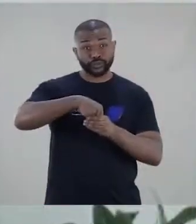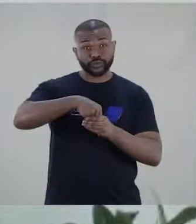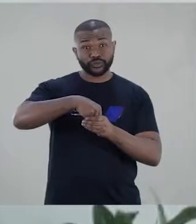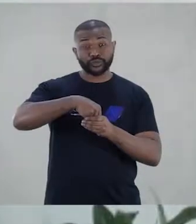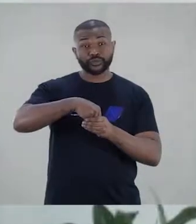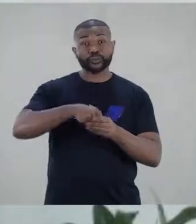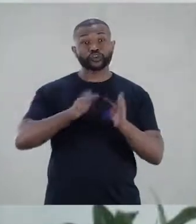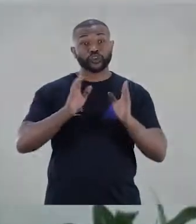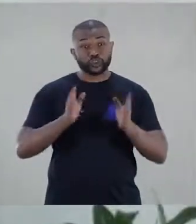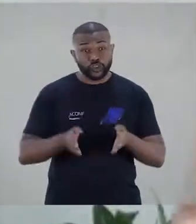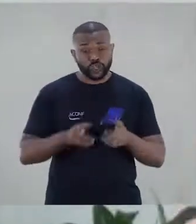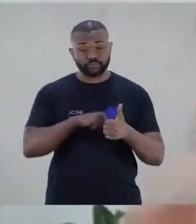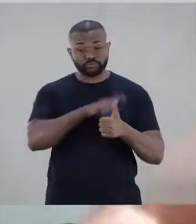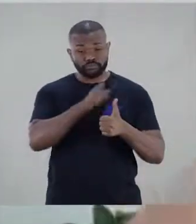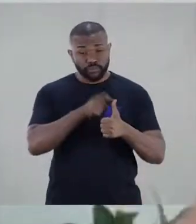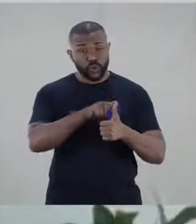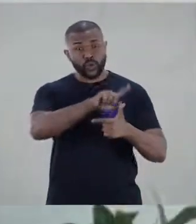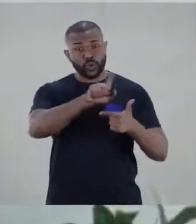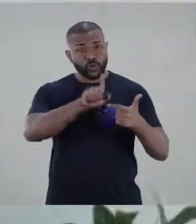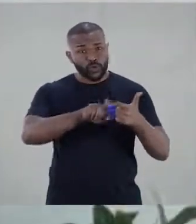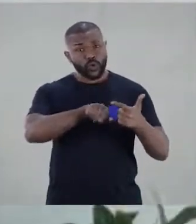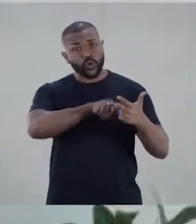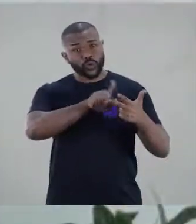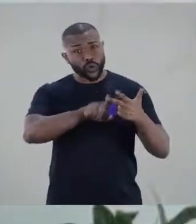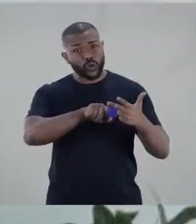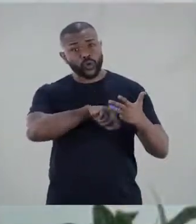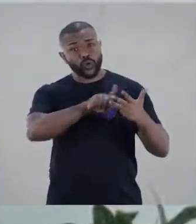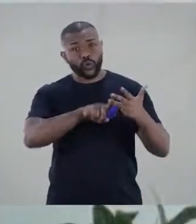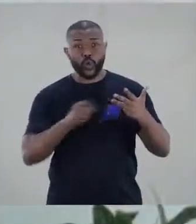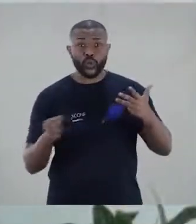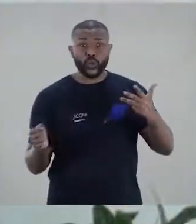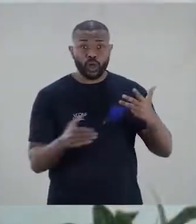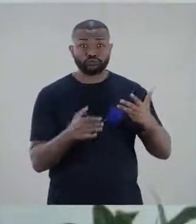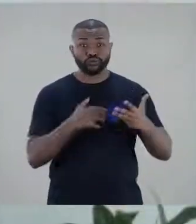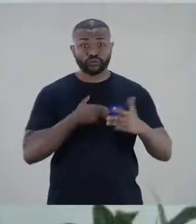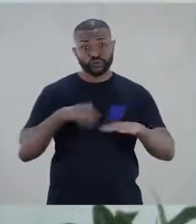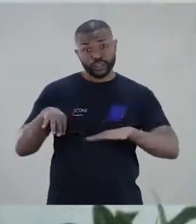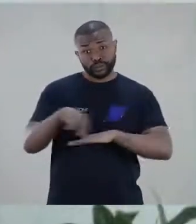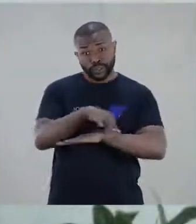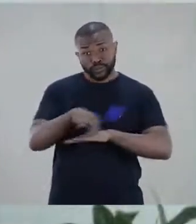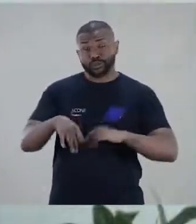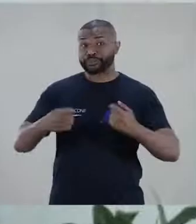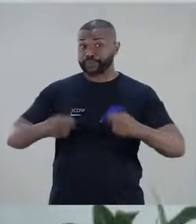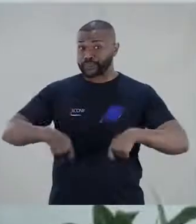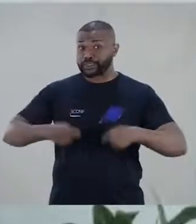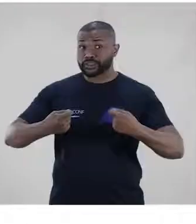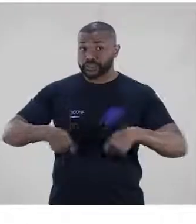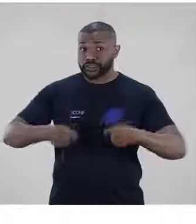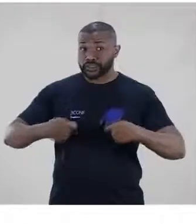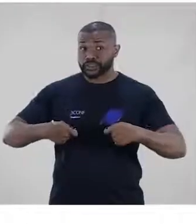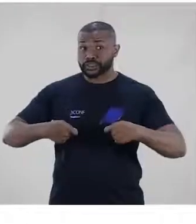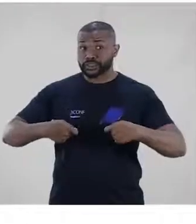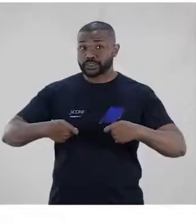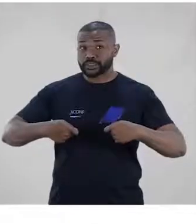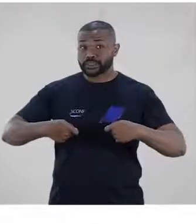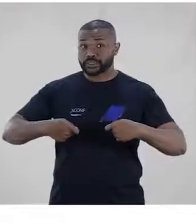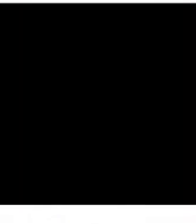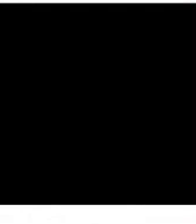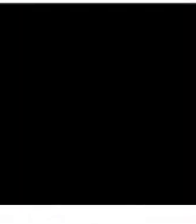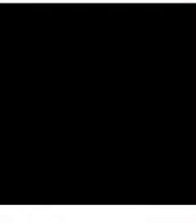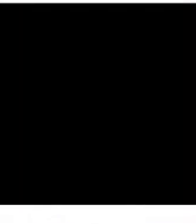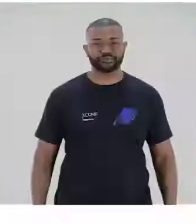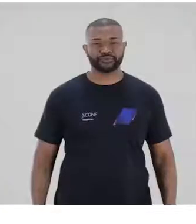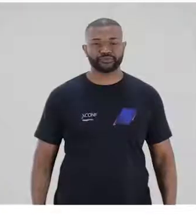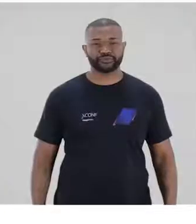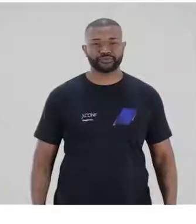other bits and pieces and affordances and capabilities of this now new quantum or unit of architecture we need to have. And I put some